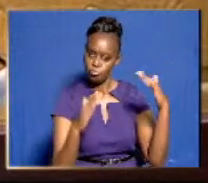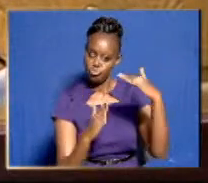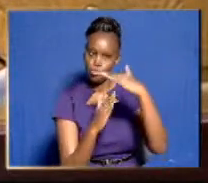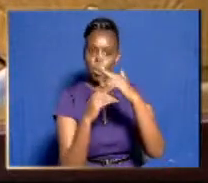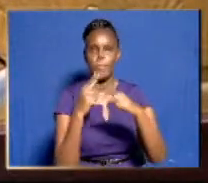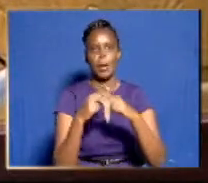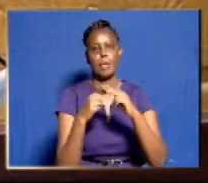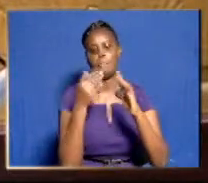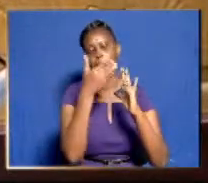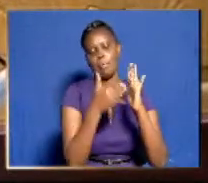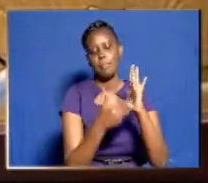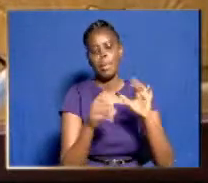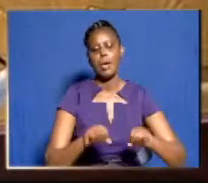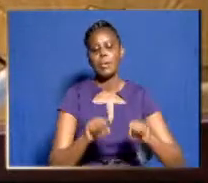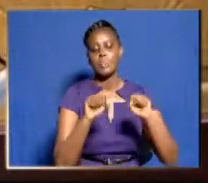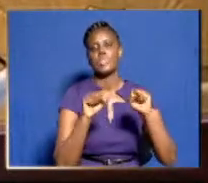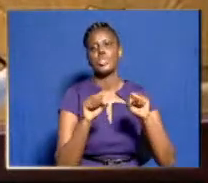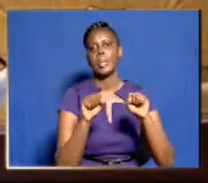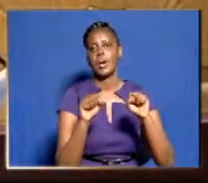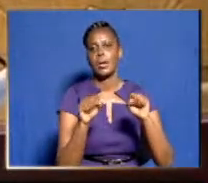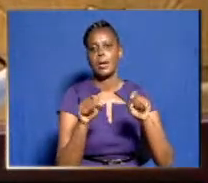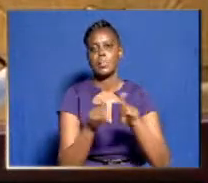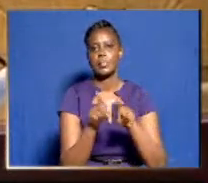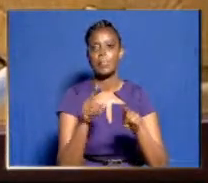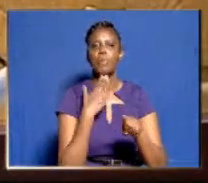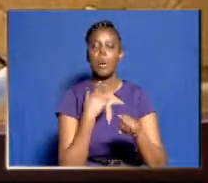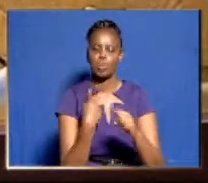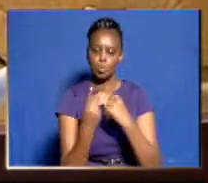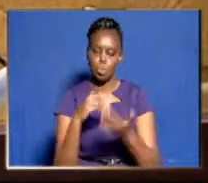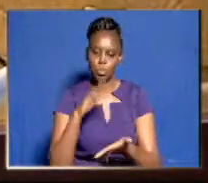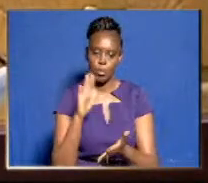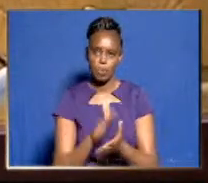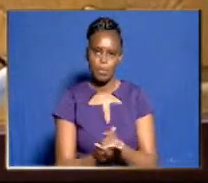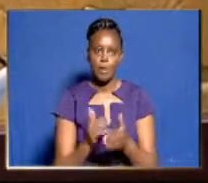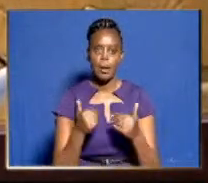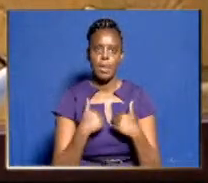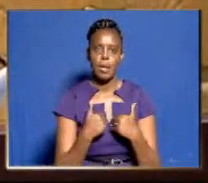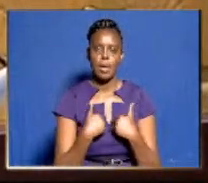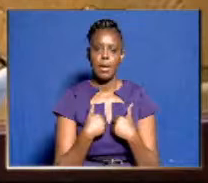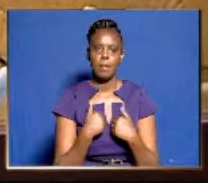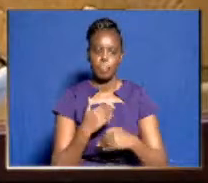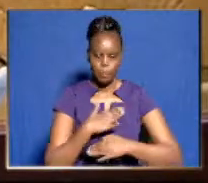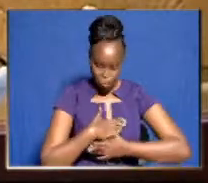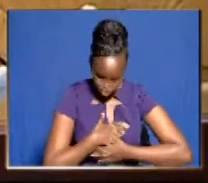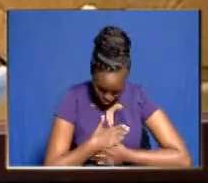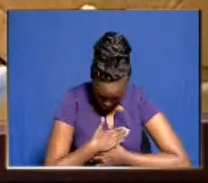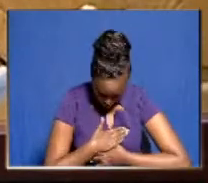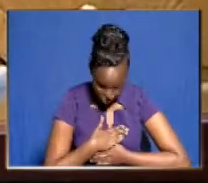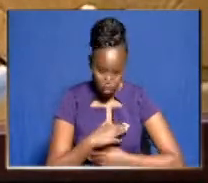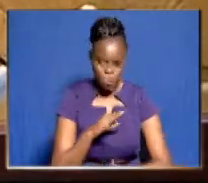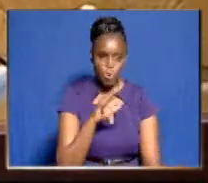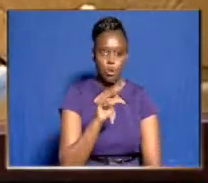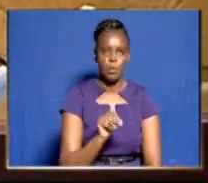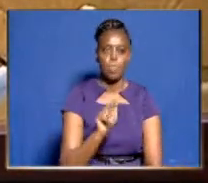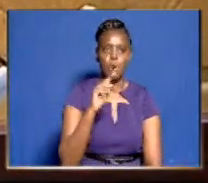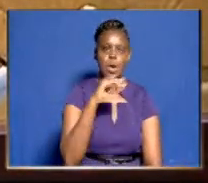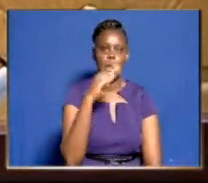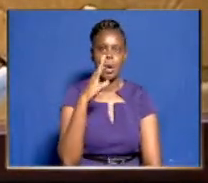some. So let's have the Honorable Mugambi Gishuki, and then I'll give some